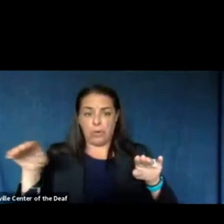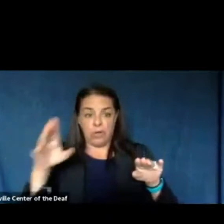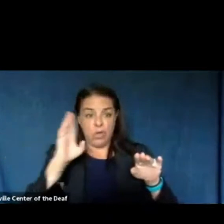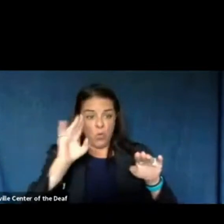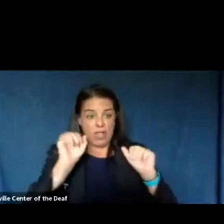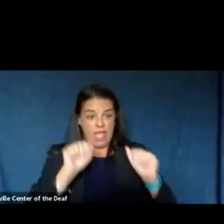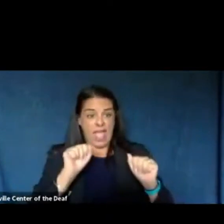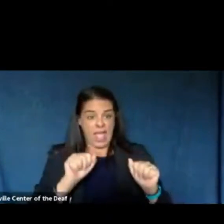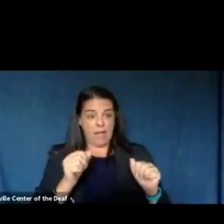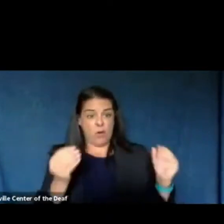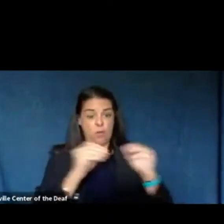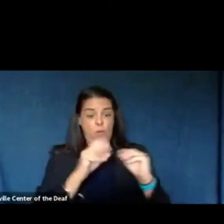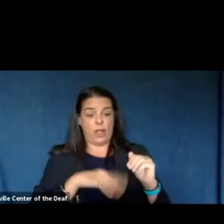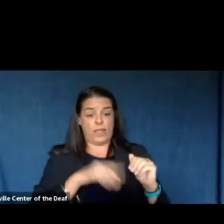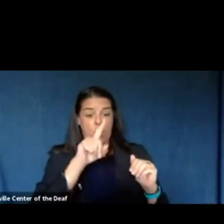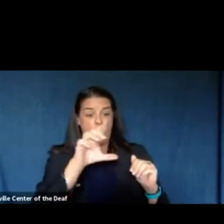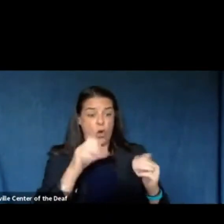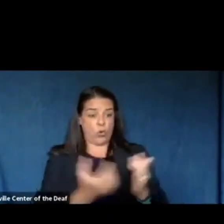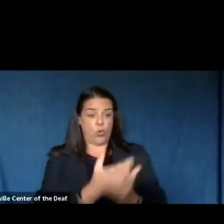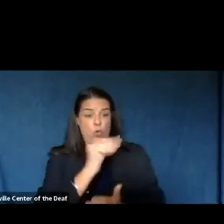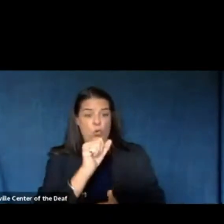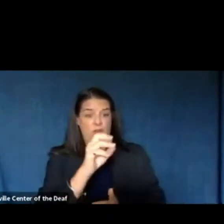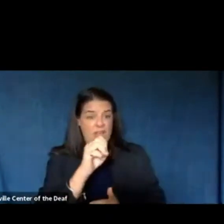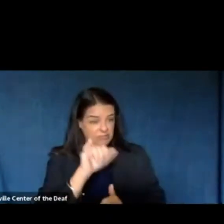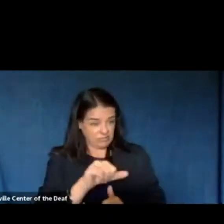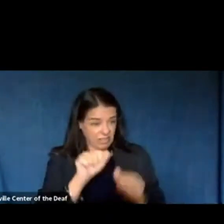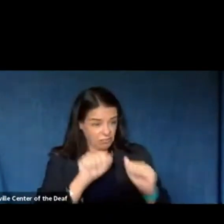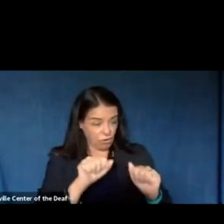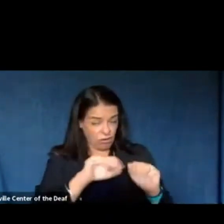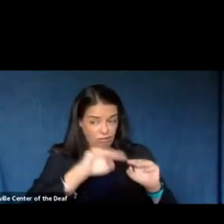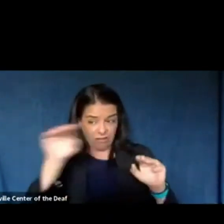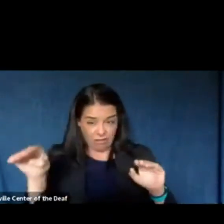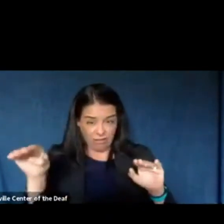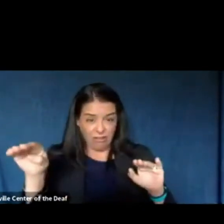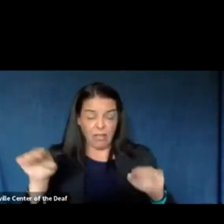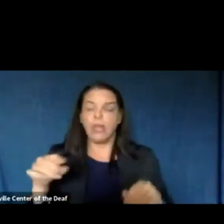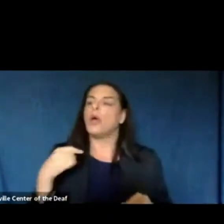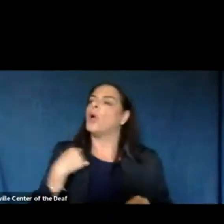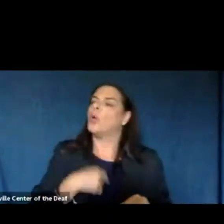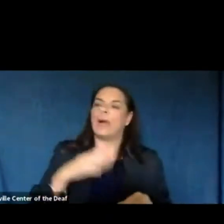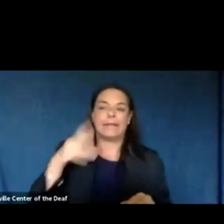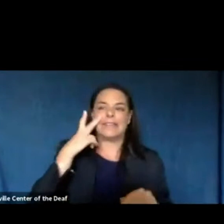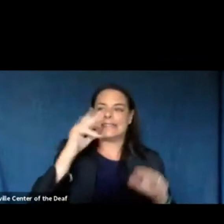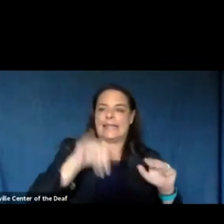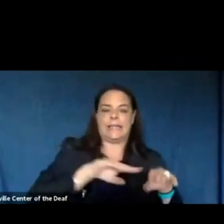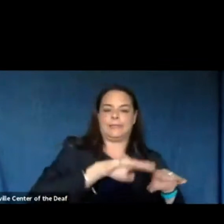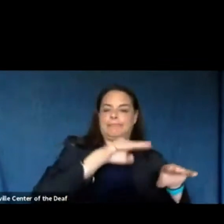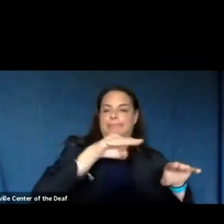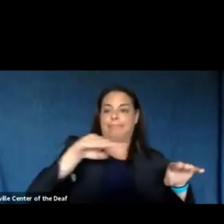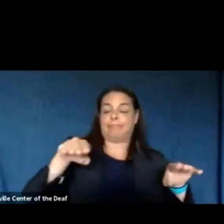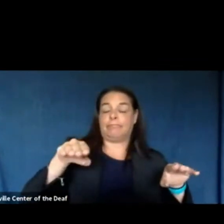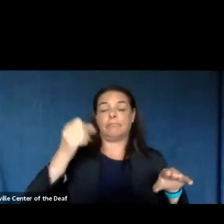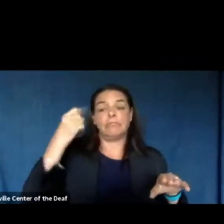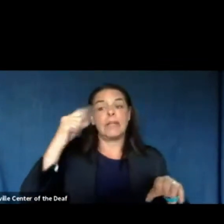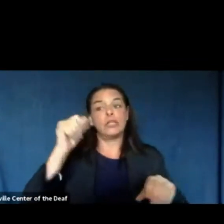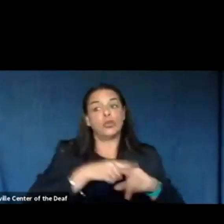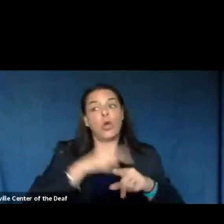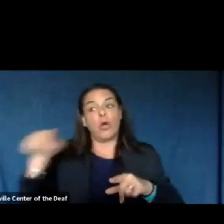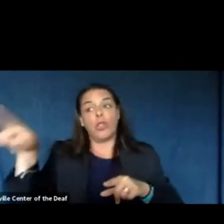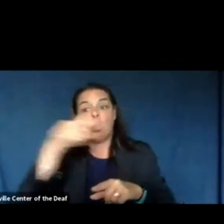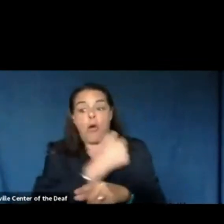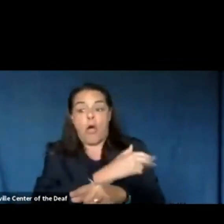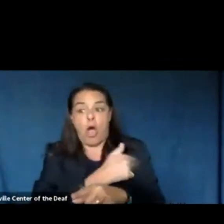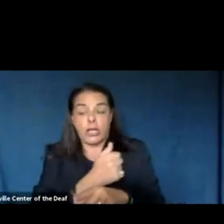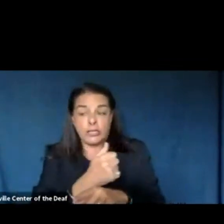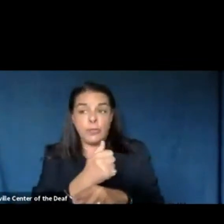We have not seen that plateau. I think that as long as the hospitals could maintain taking care of the patients that end up needing to